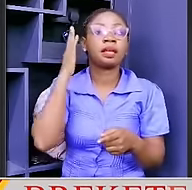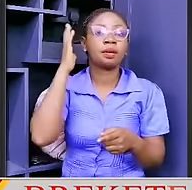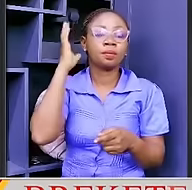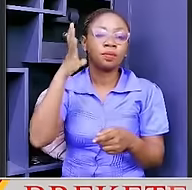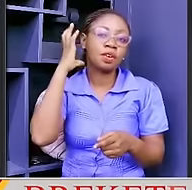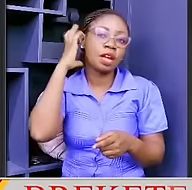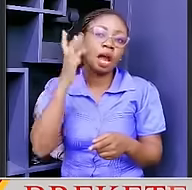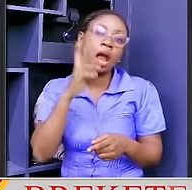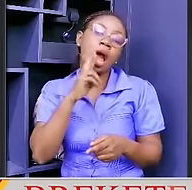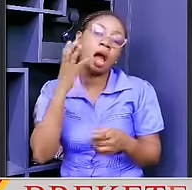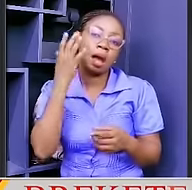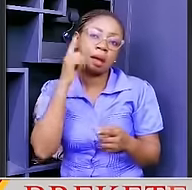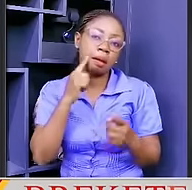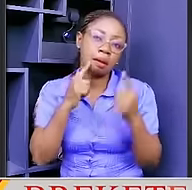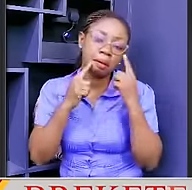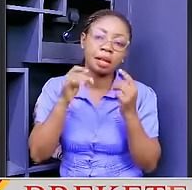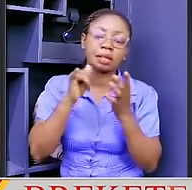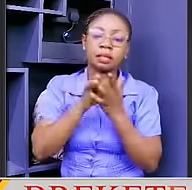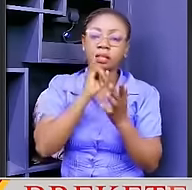sir.